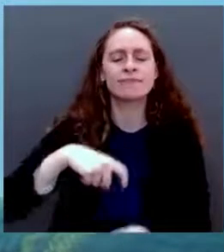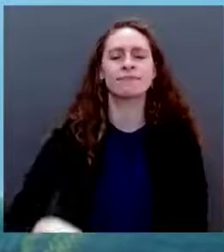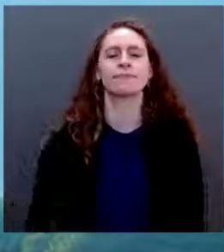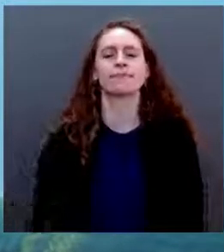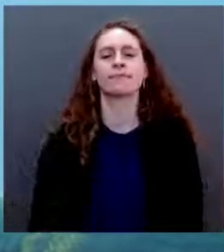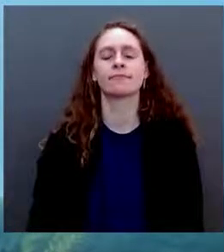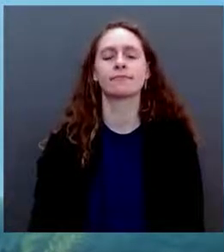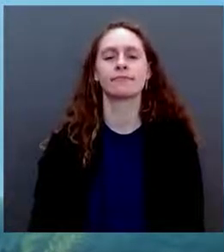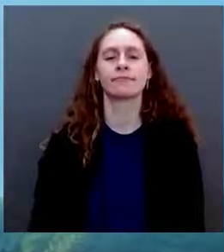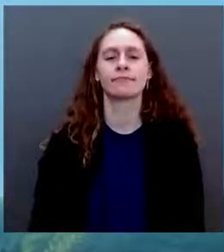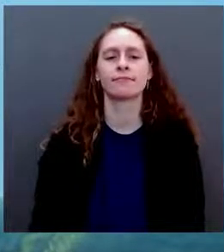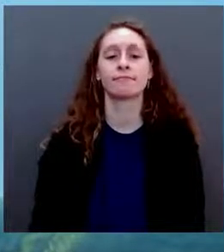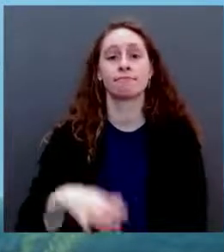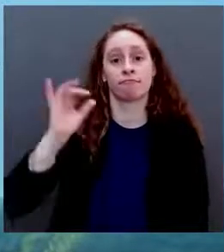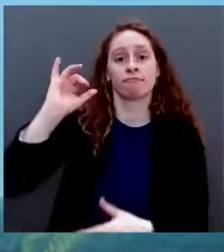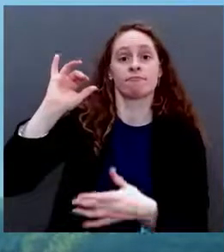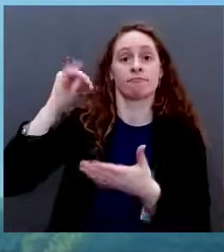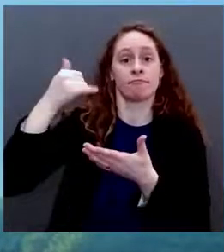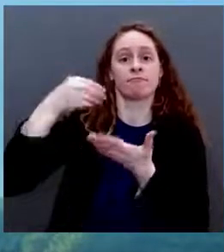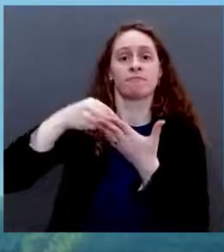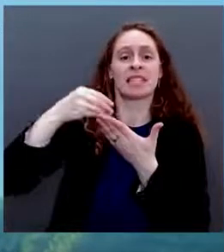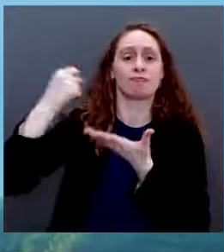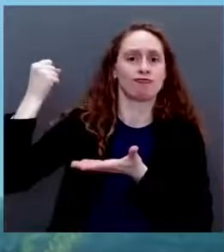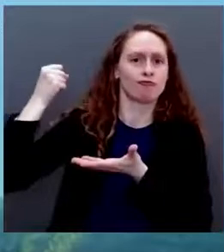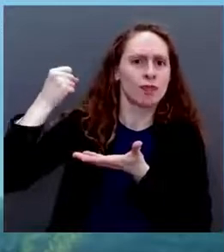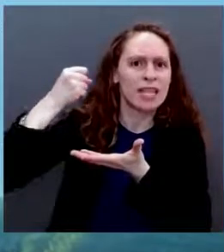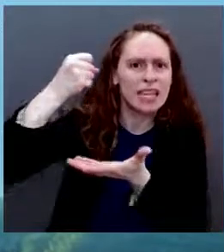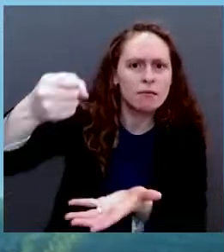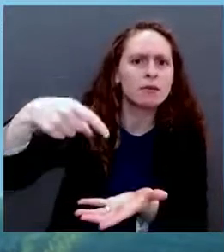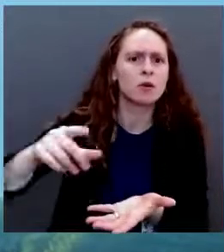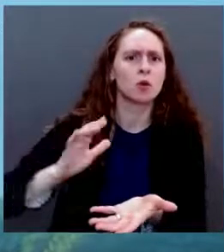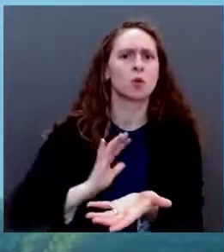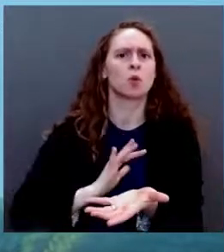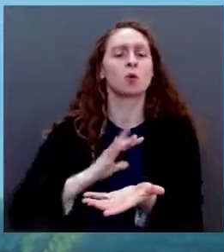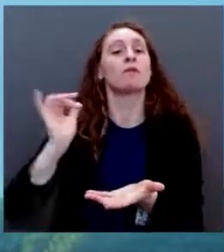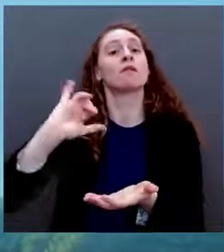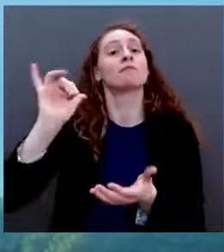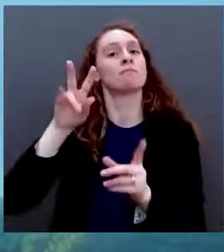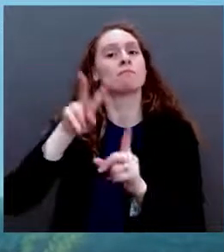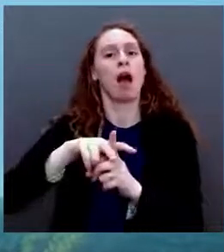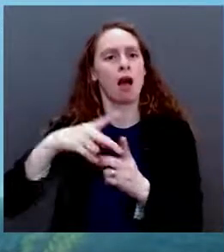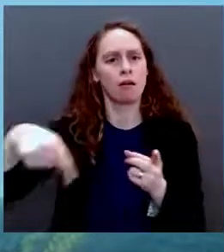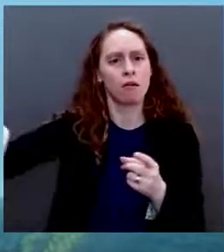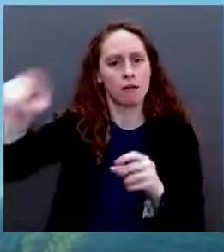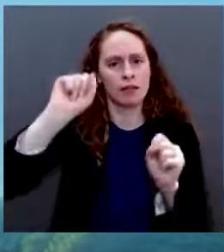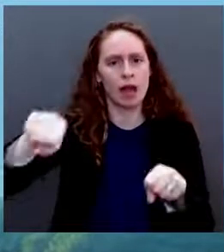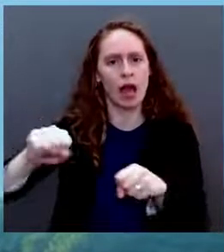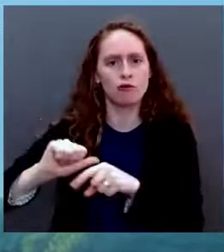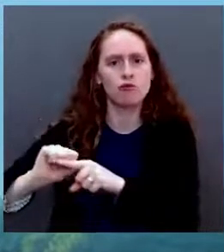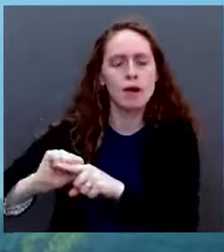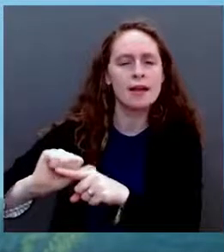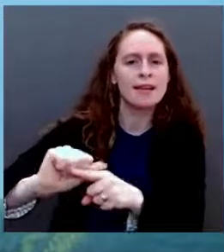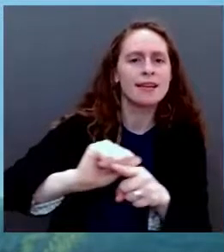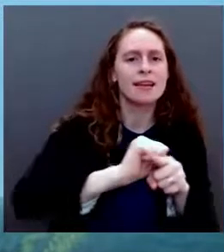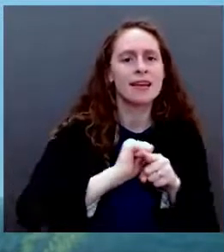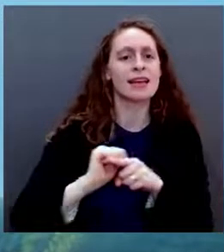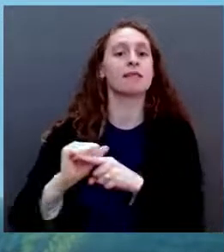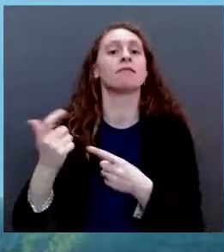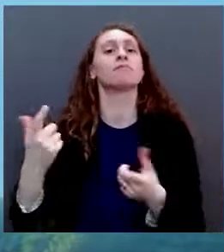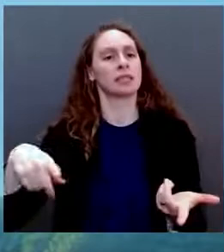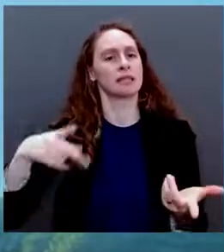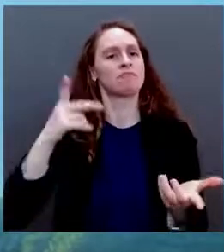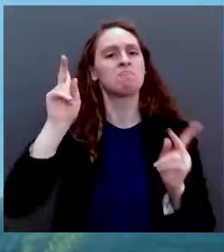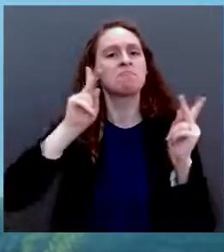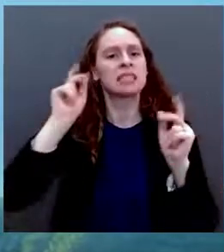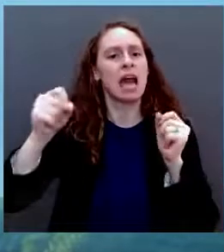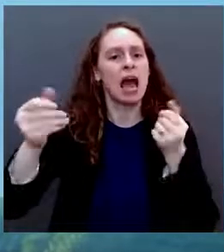and experienced workers so that we can expand this workforce in rural America. These will be good-paying jobs that will support families and